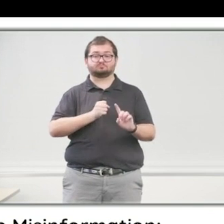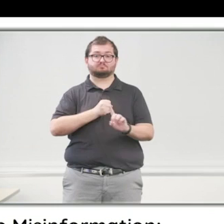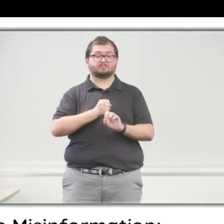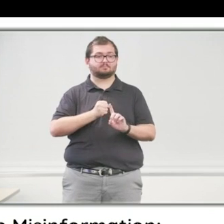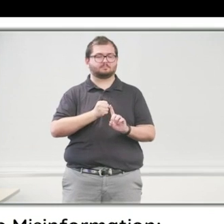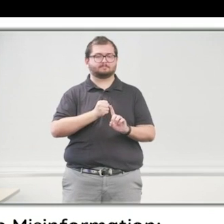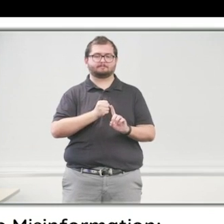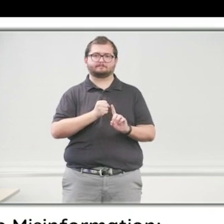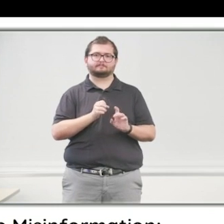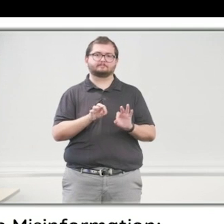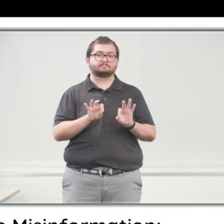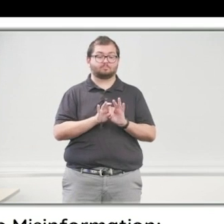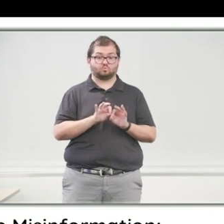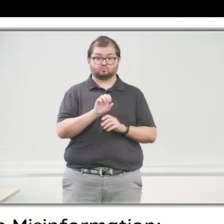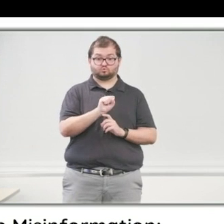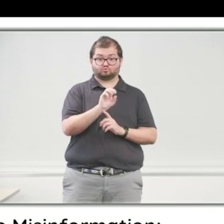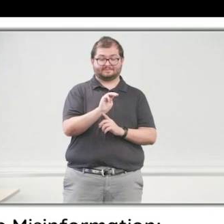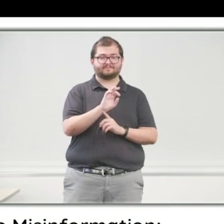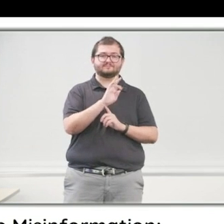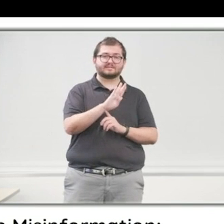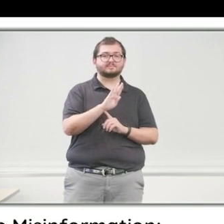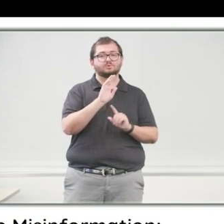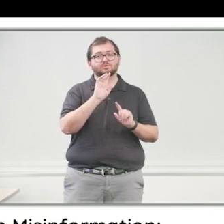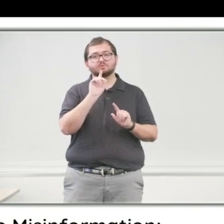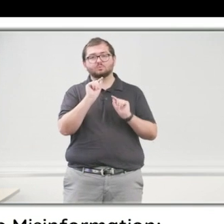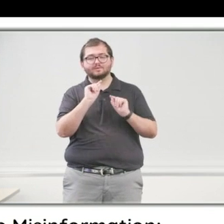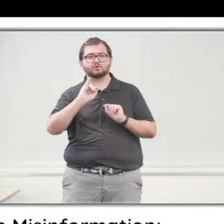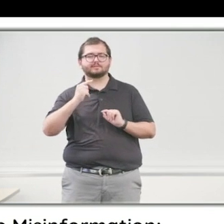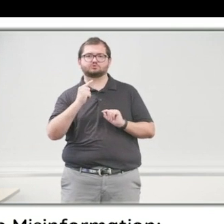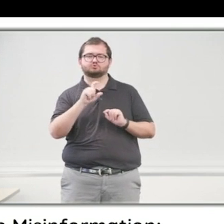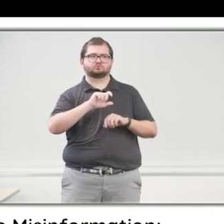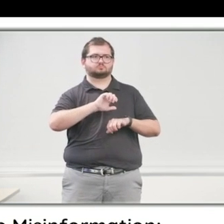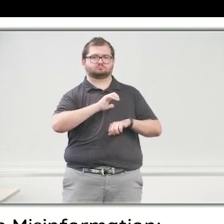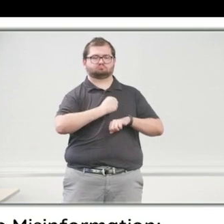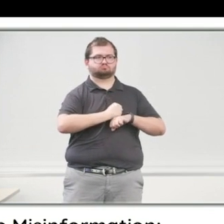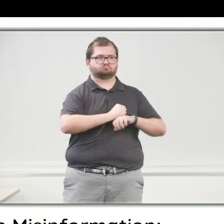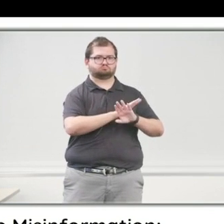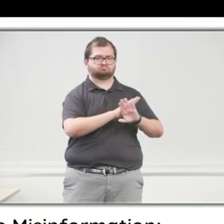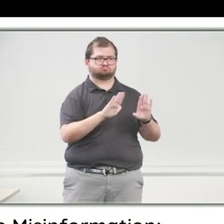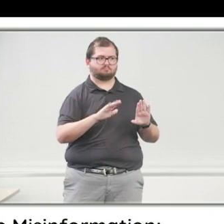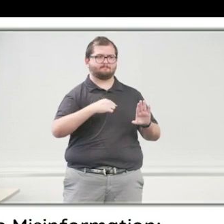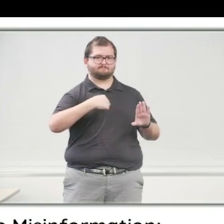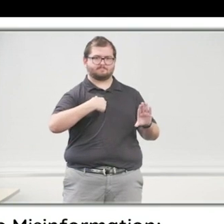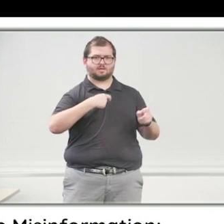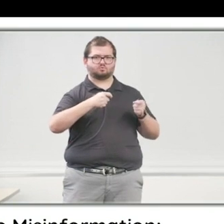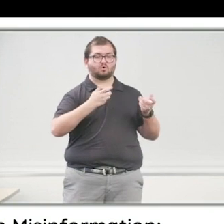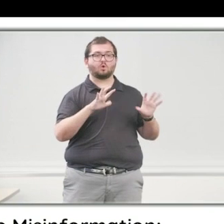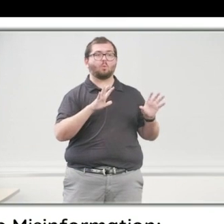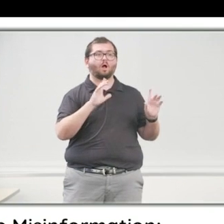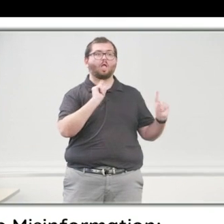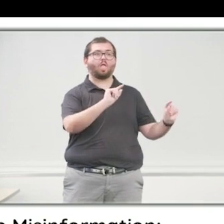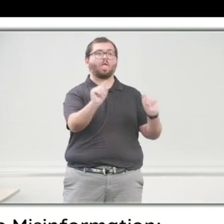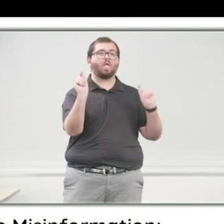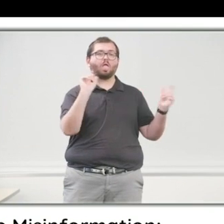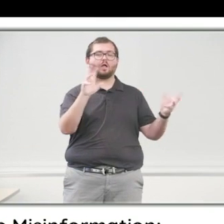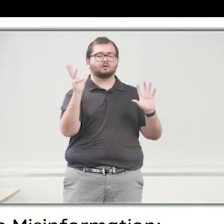situation, you want to make sure that your social media tools are on lockdown so that you can control the storyline. It's your crisis